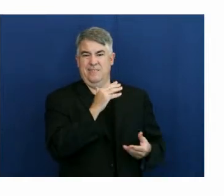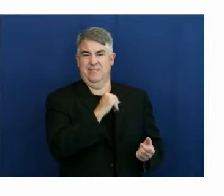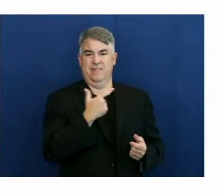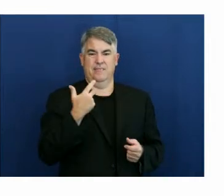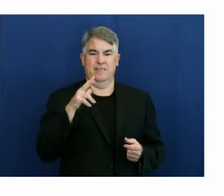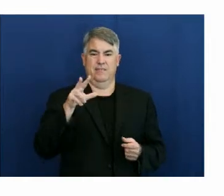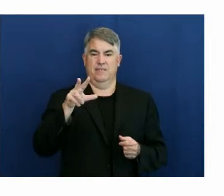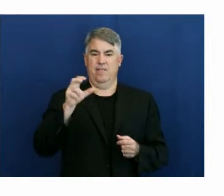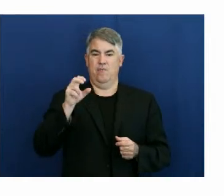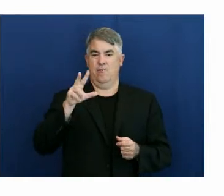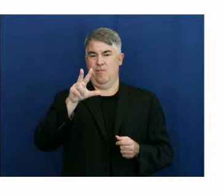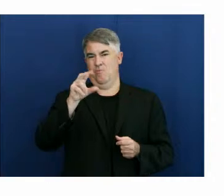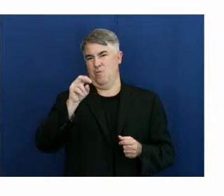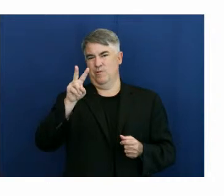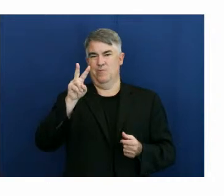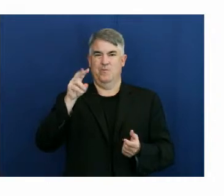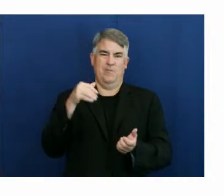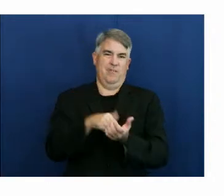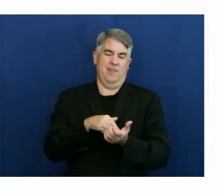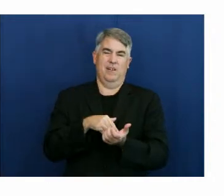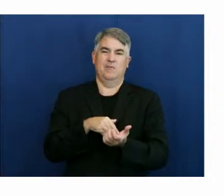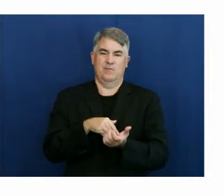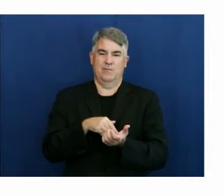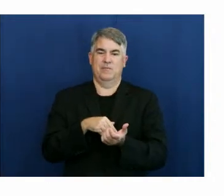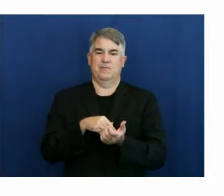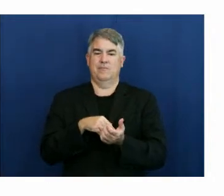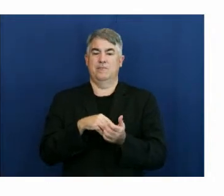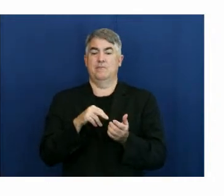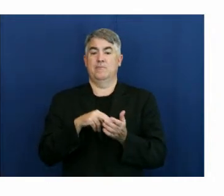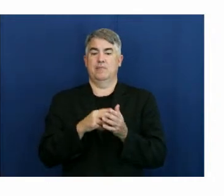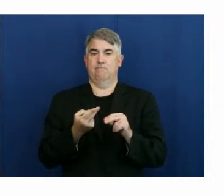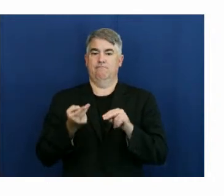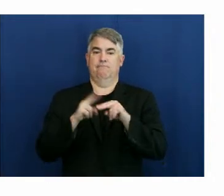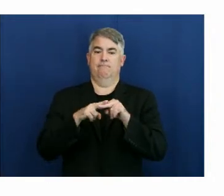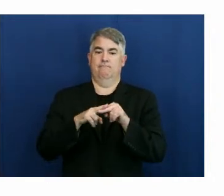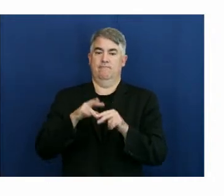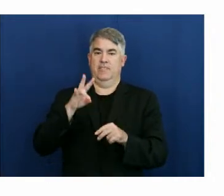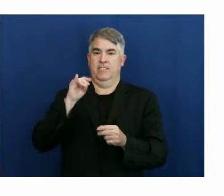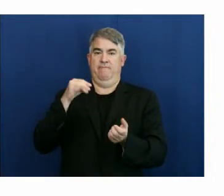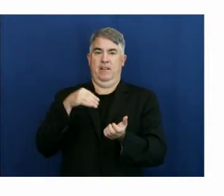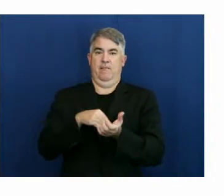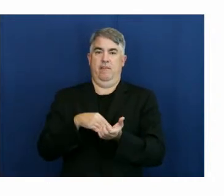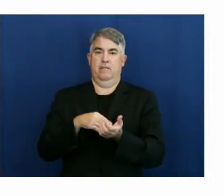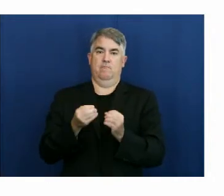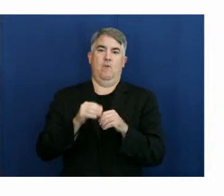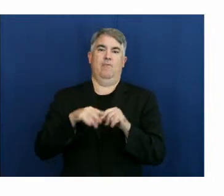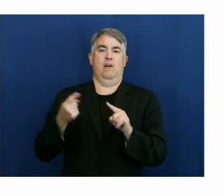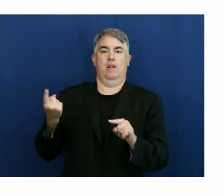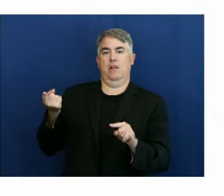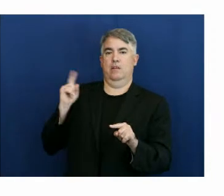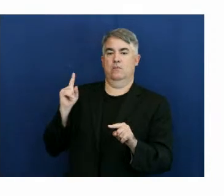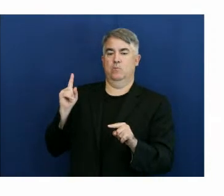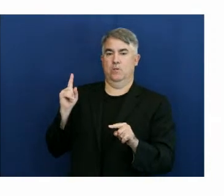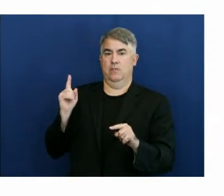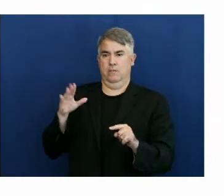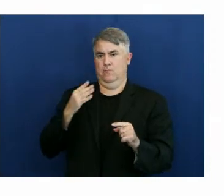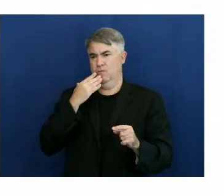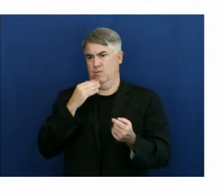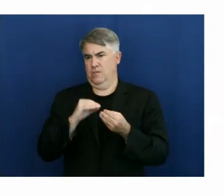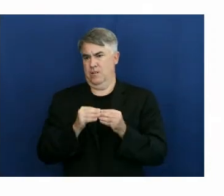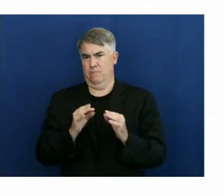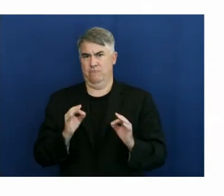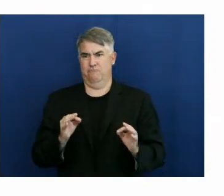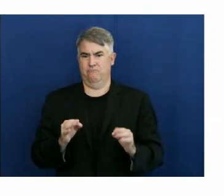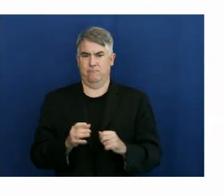so up 50,000 from last week. Still not an all-time high. That happened a little bit earlier this month, but we have plenty